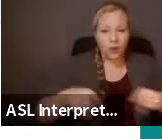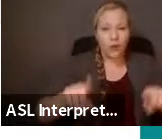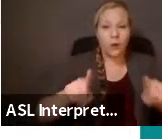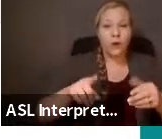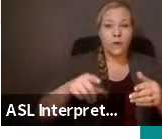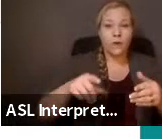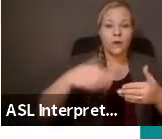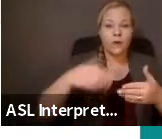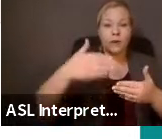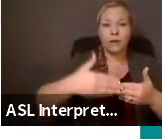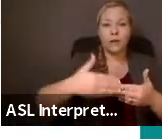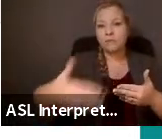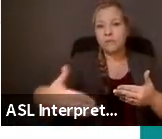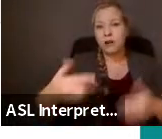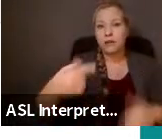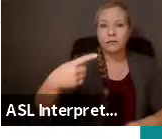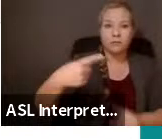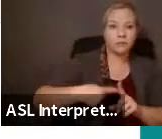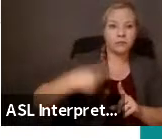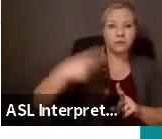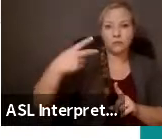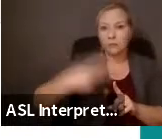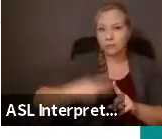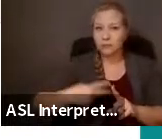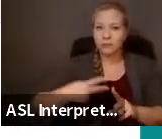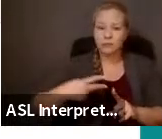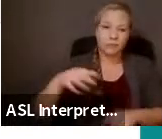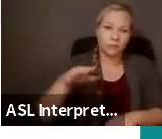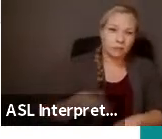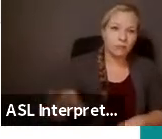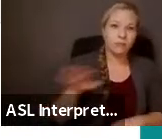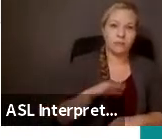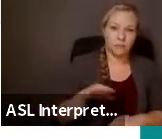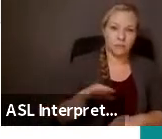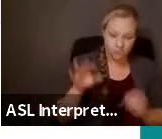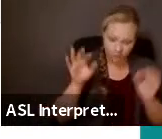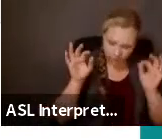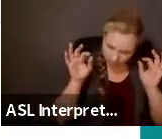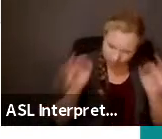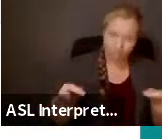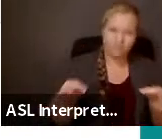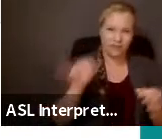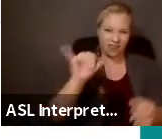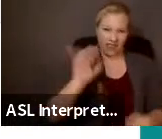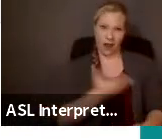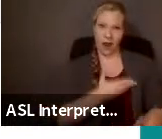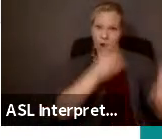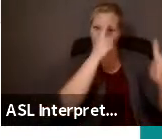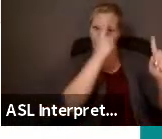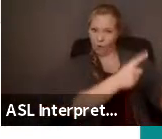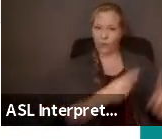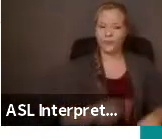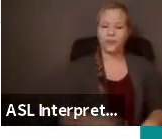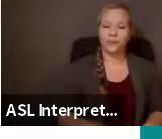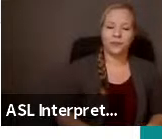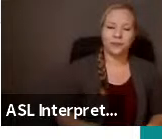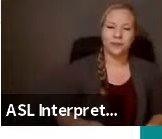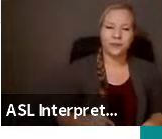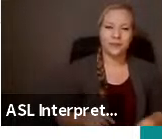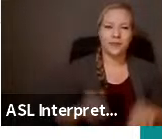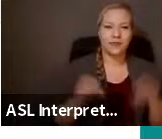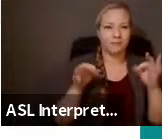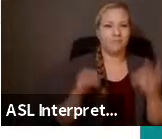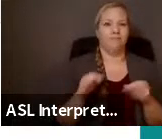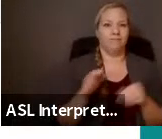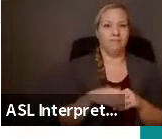the goal for the program is to make some decisions on these design options. And so you'll notice that, today we talked